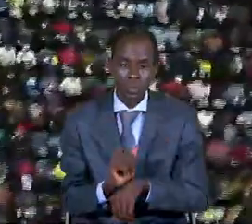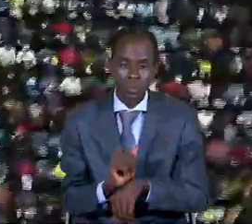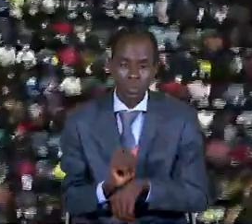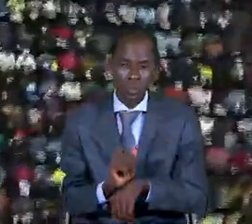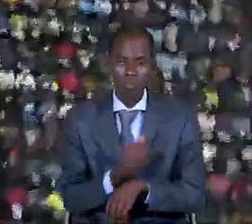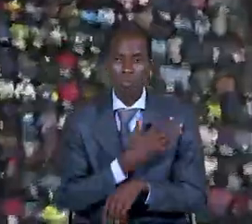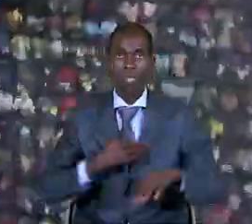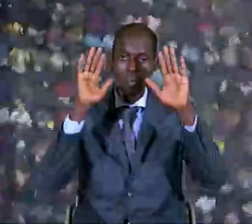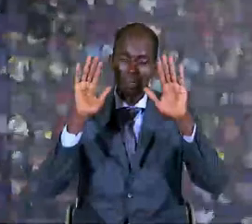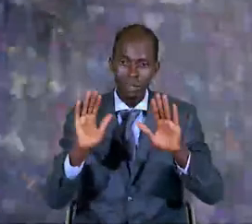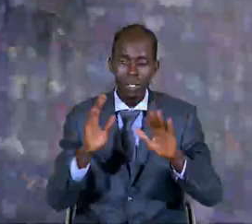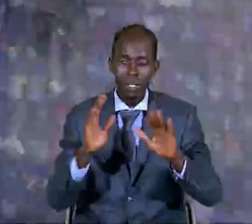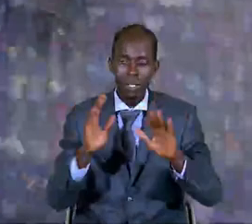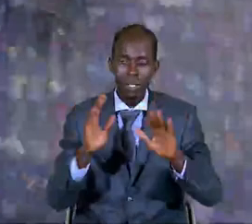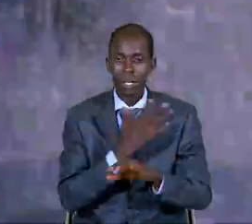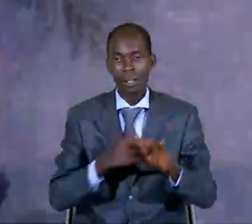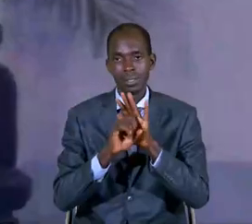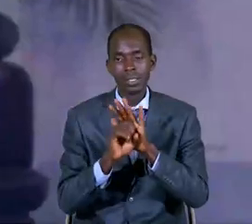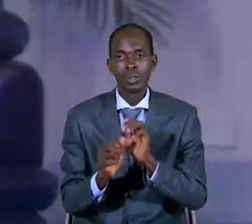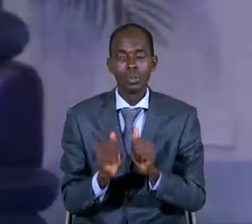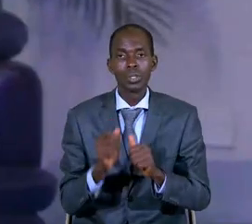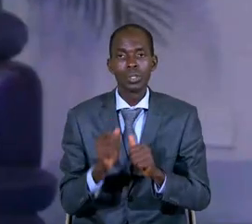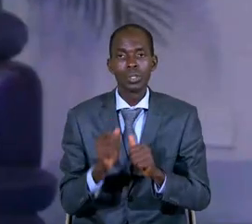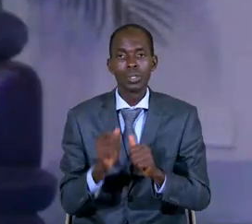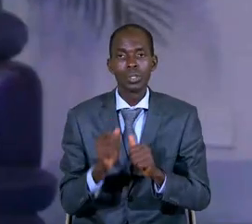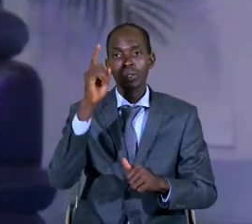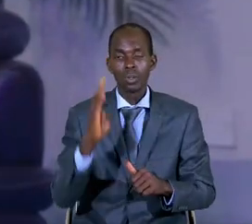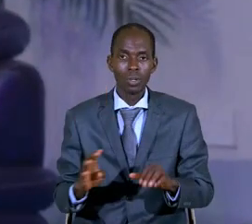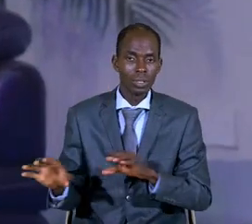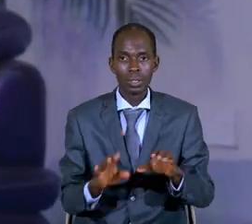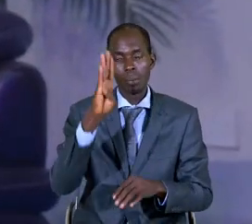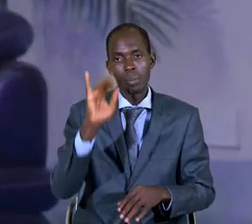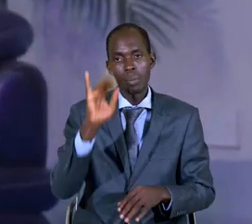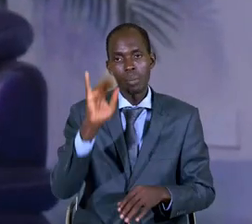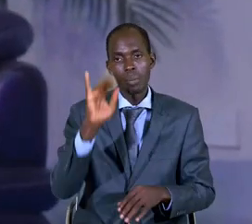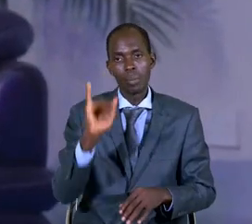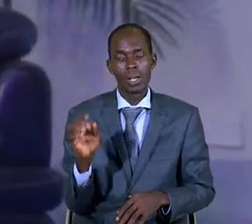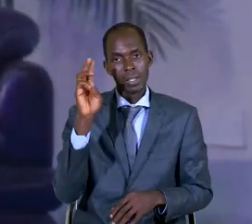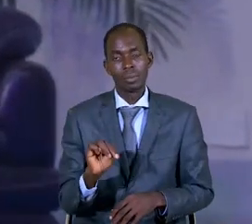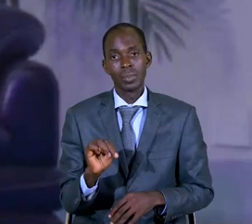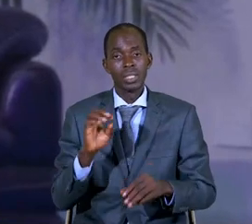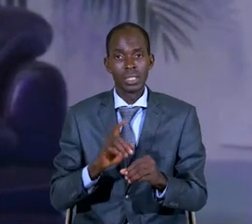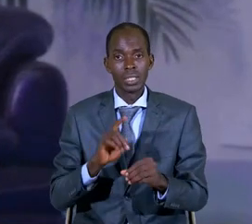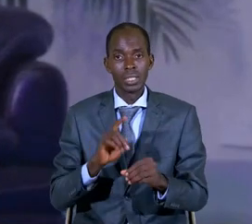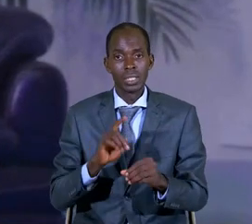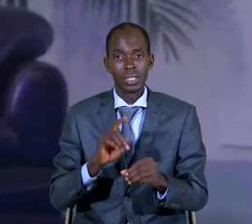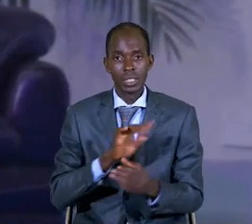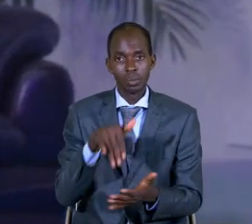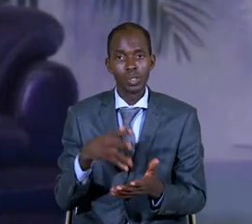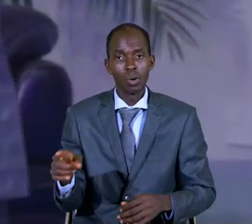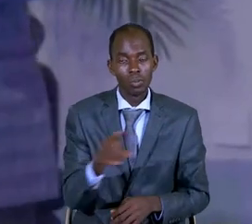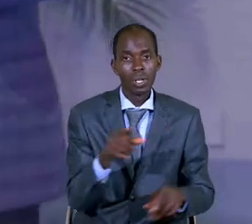wonders and signs which God did by him in the midst of you, as